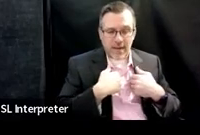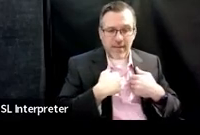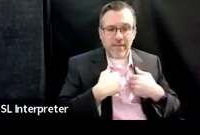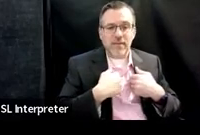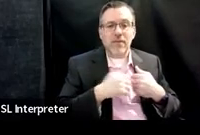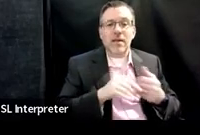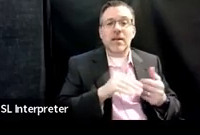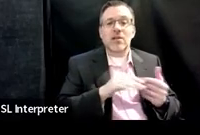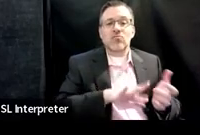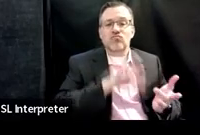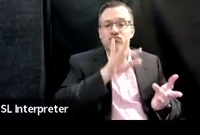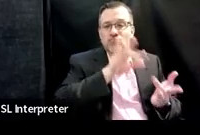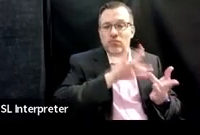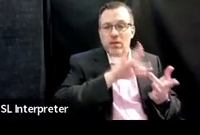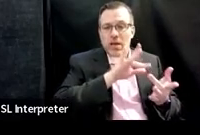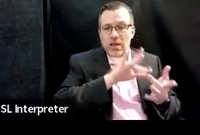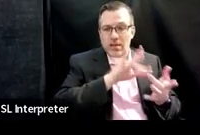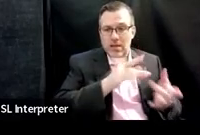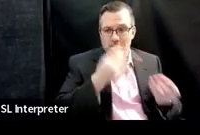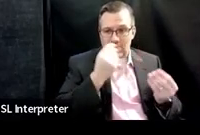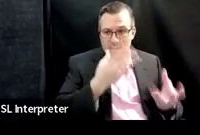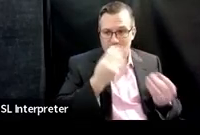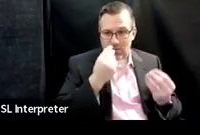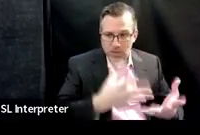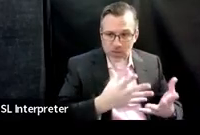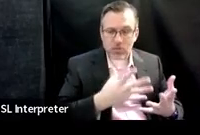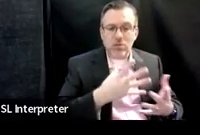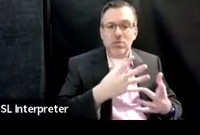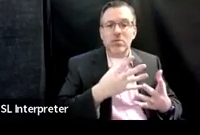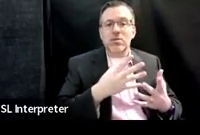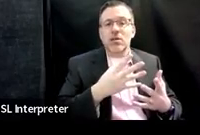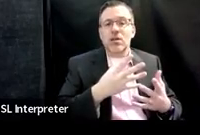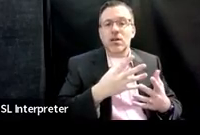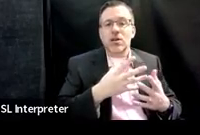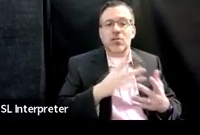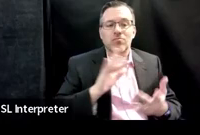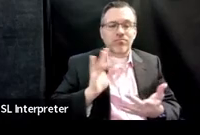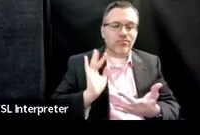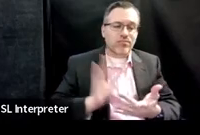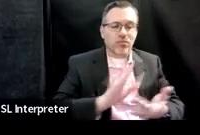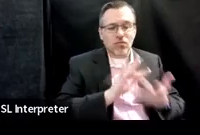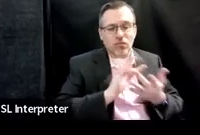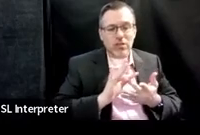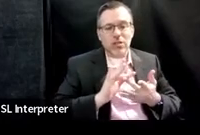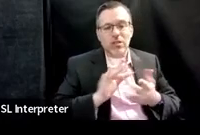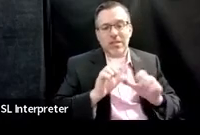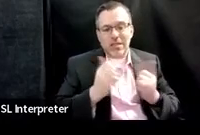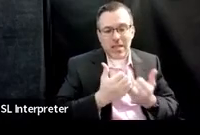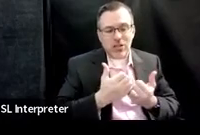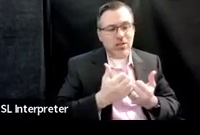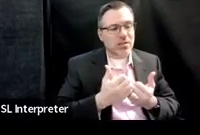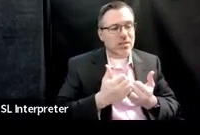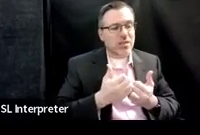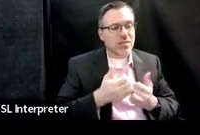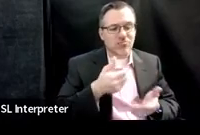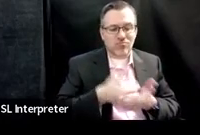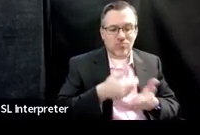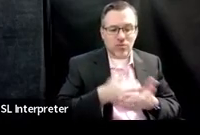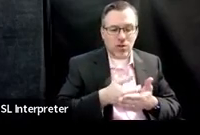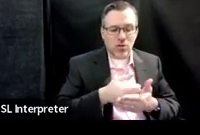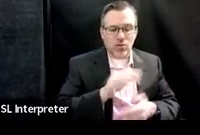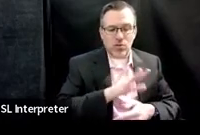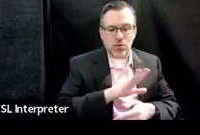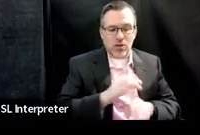contact information about reaching people or agencies around their procedural safeguards and assistance